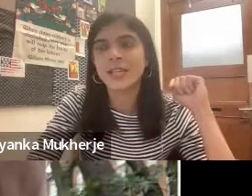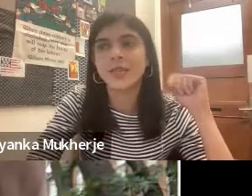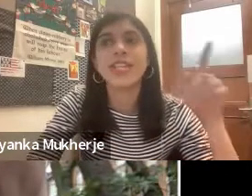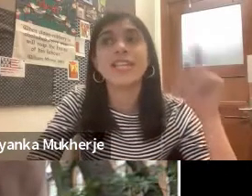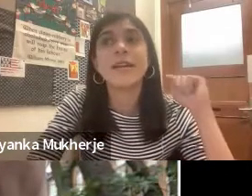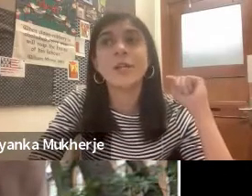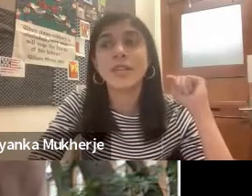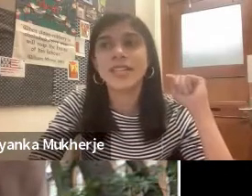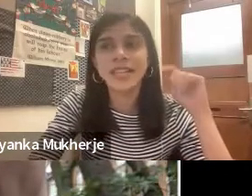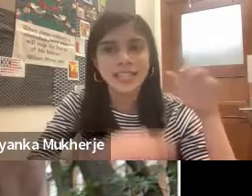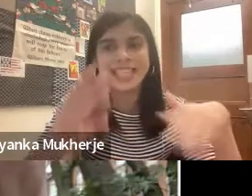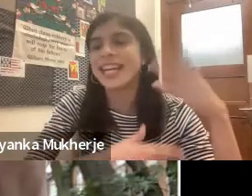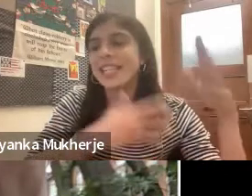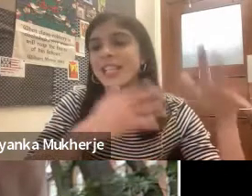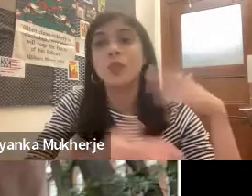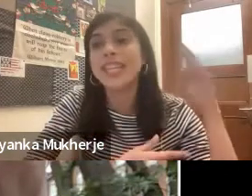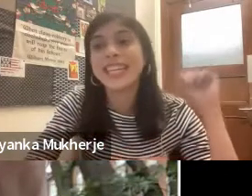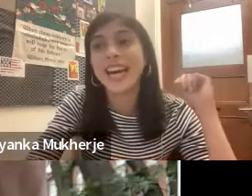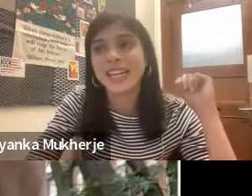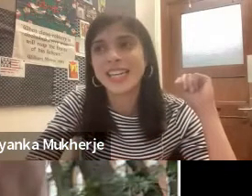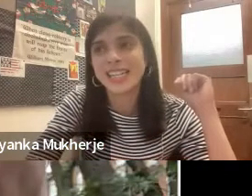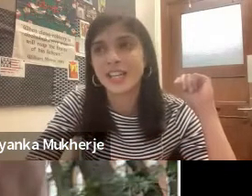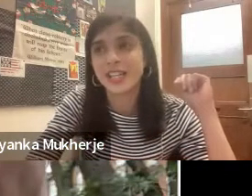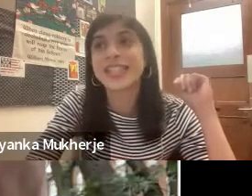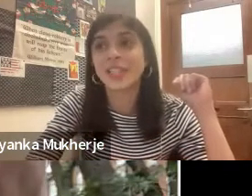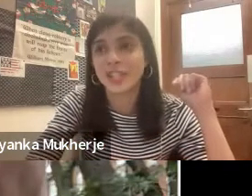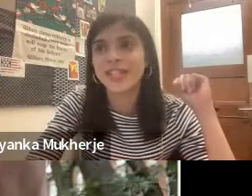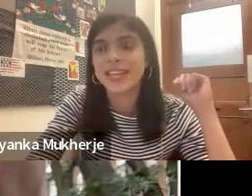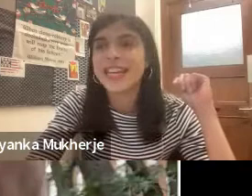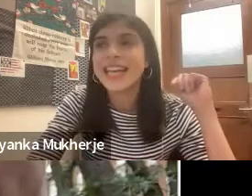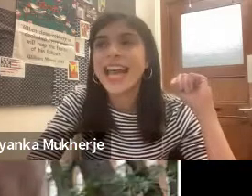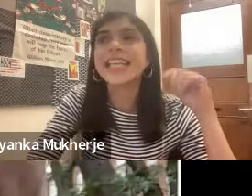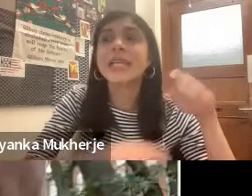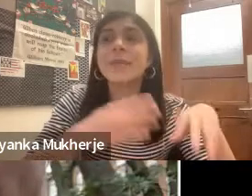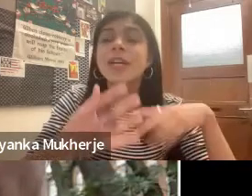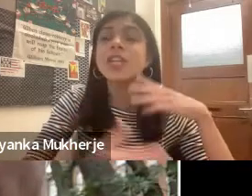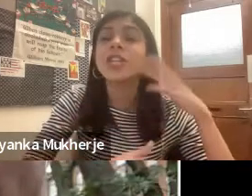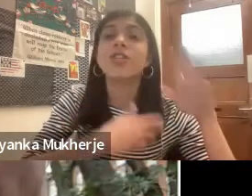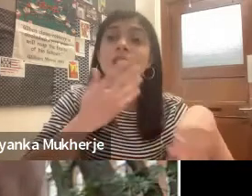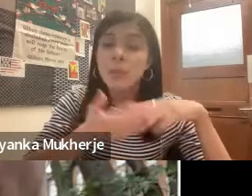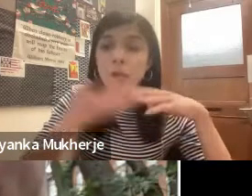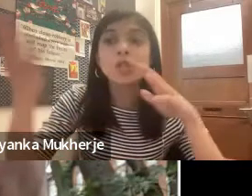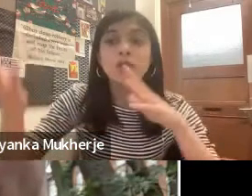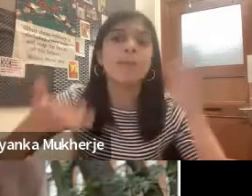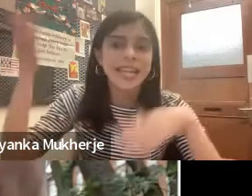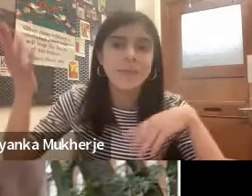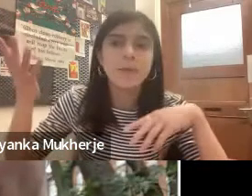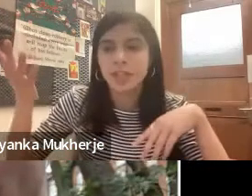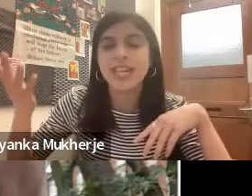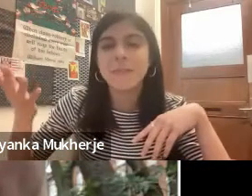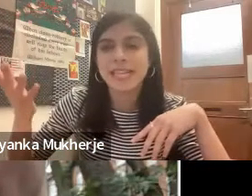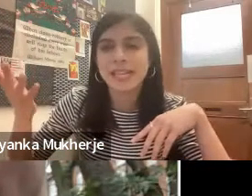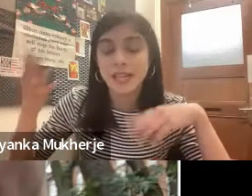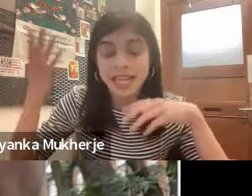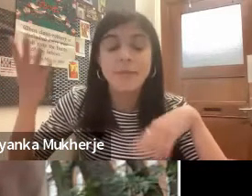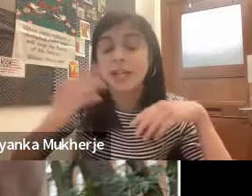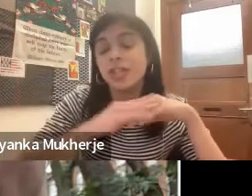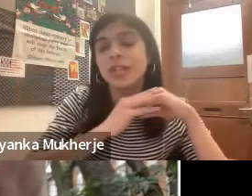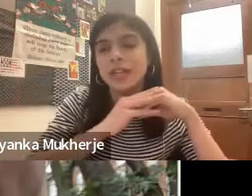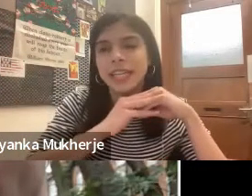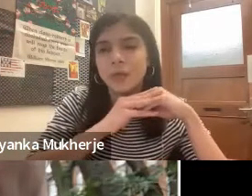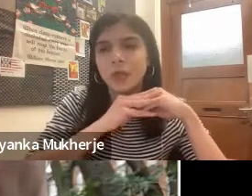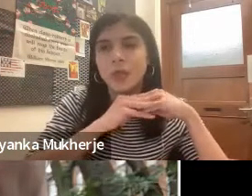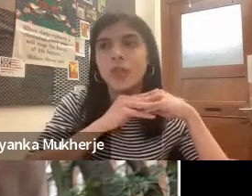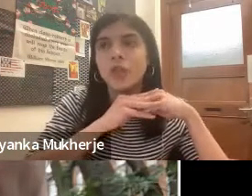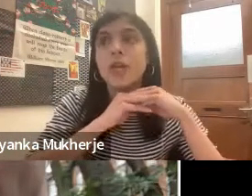was, created by Dorinda, and it carries out weekly gardening sessions. And it emerged in response to the planning permission that I